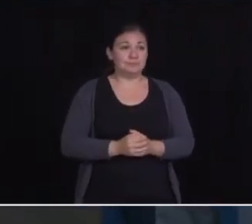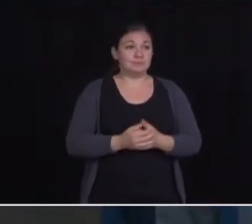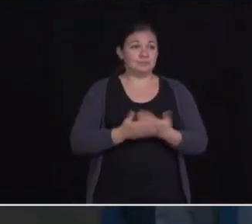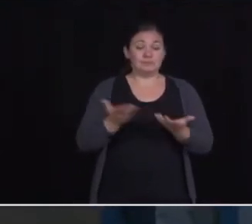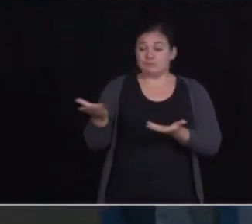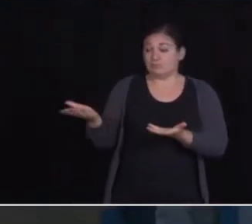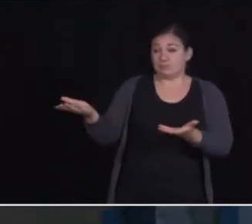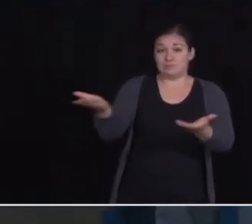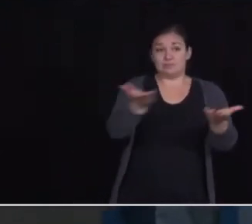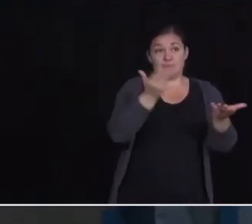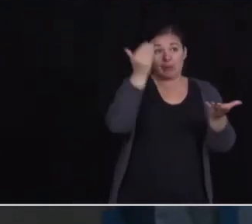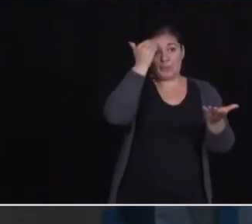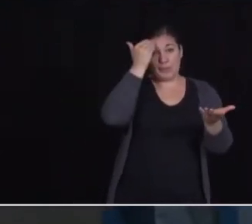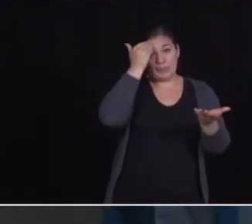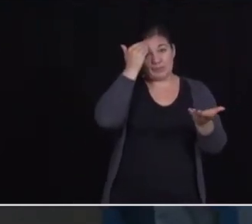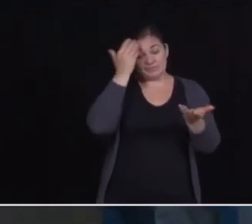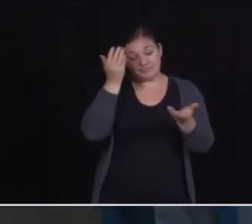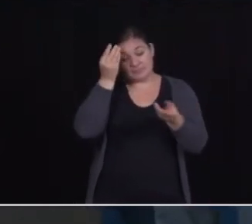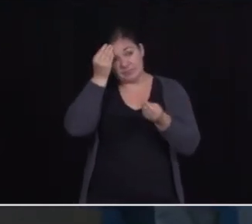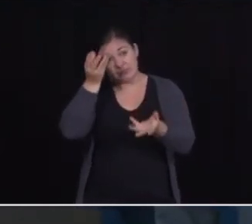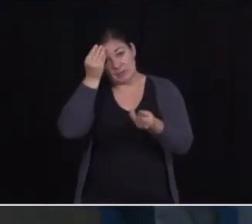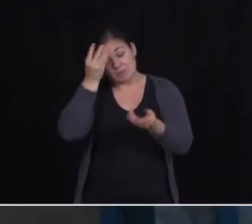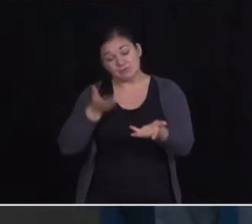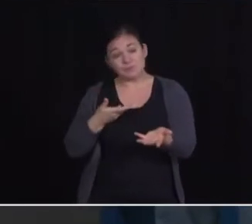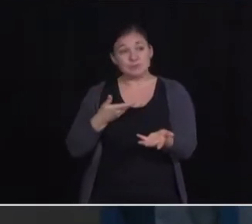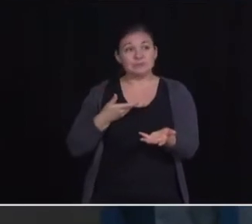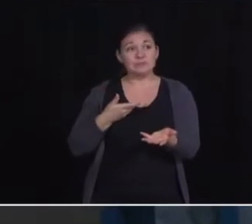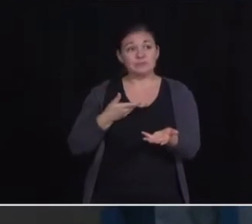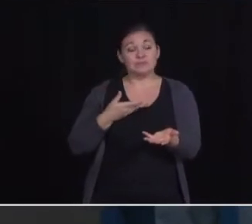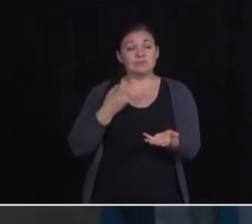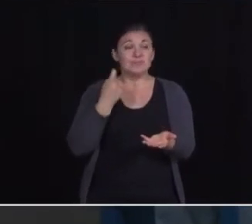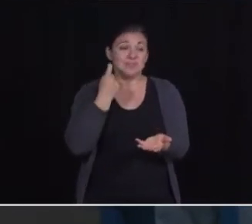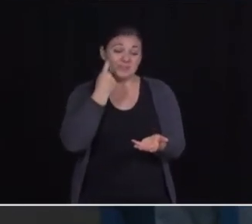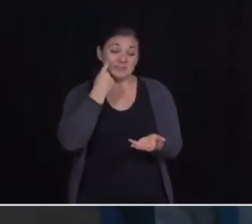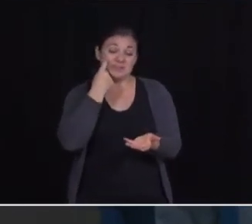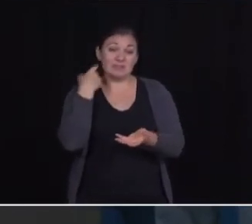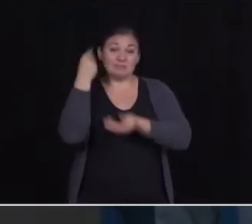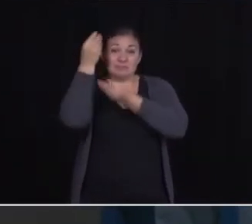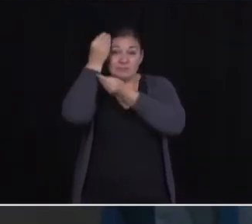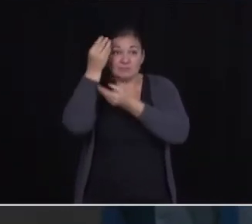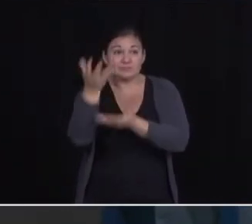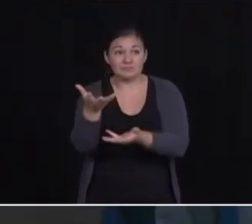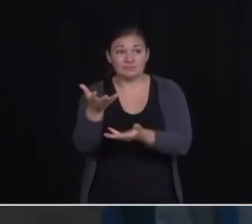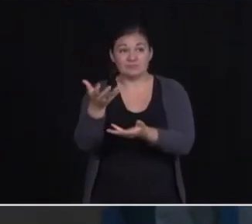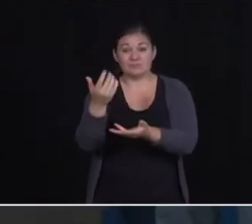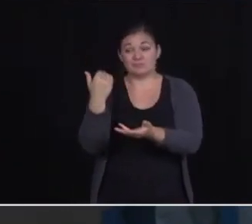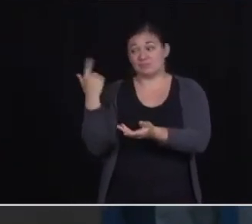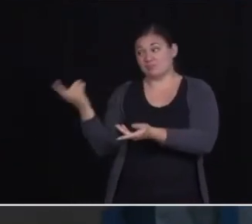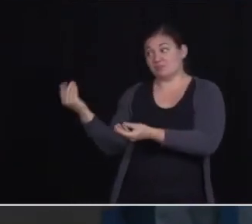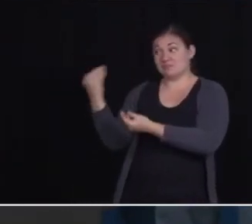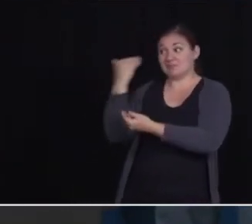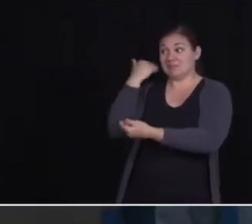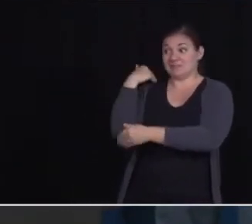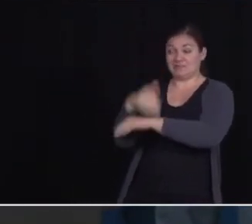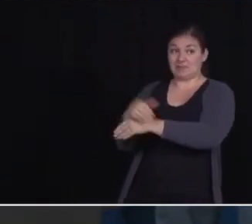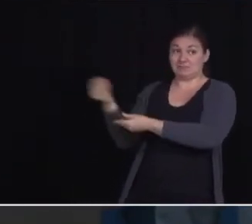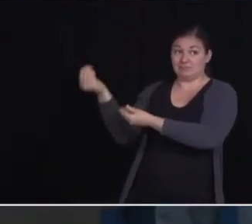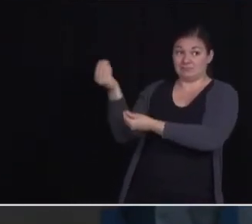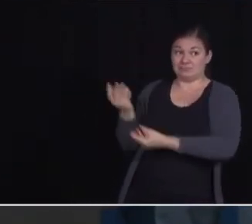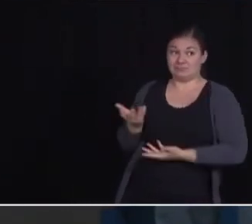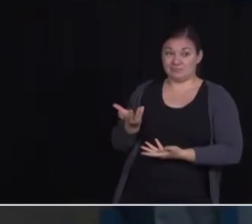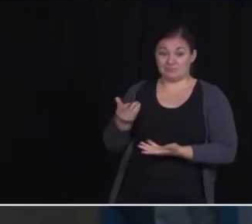same briefing that I received last night. In the last week, the pandemic has picked up speed at